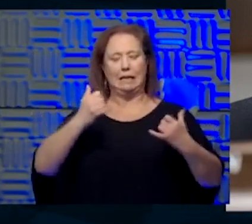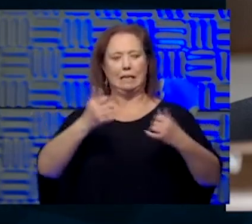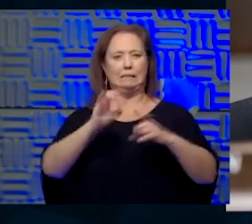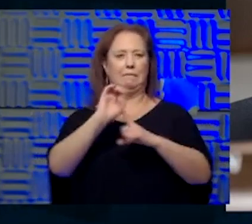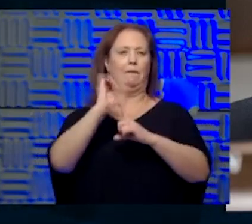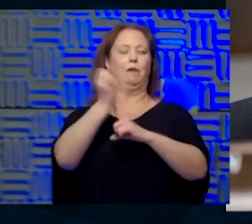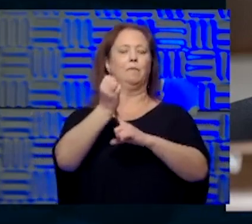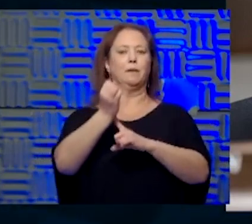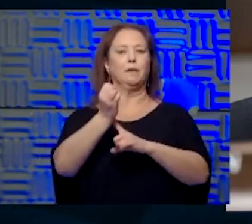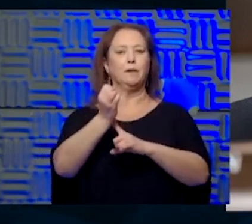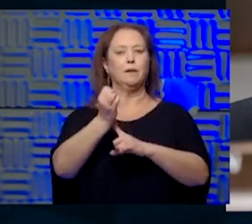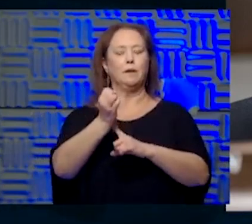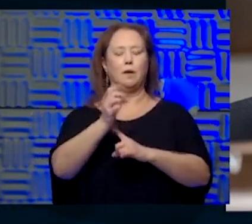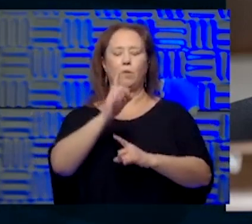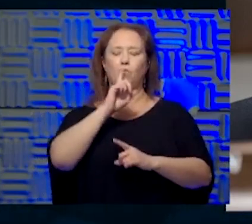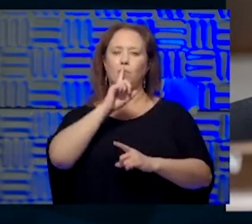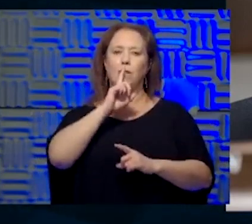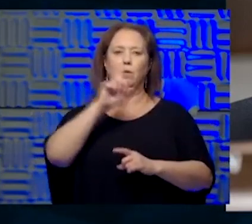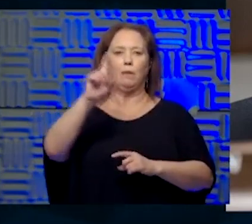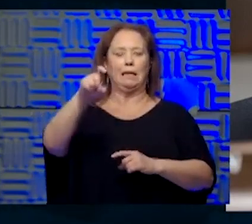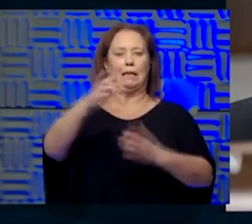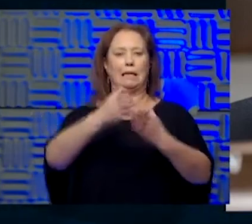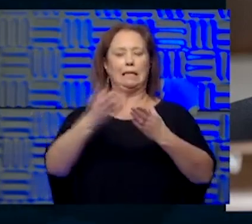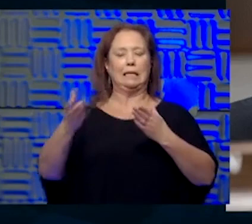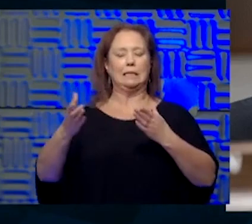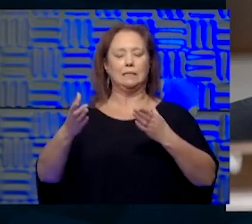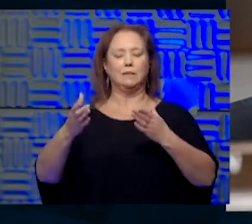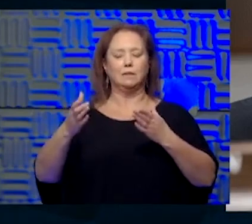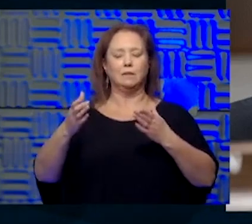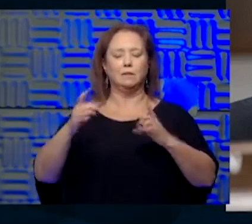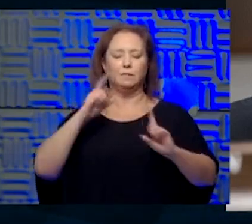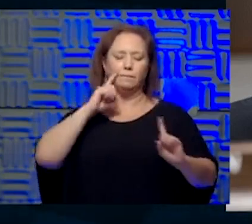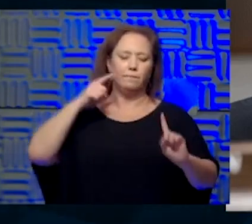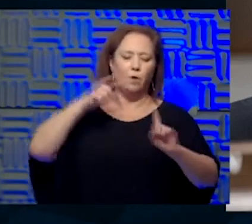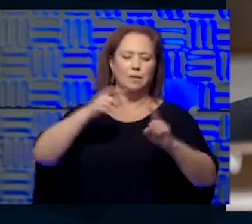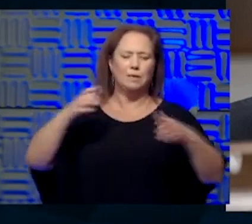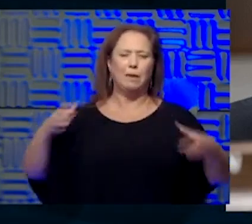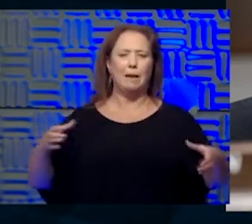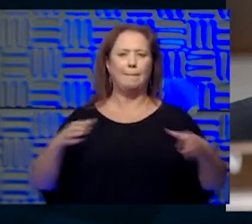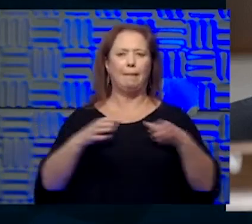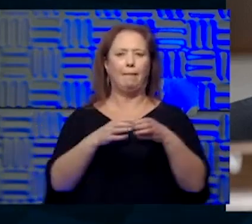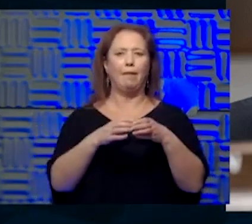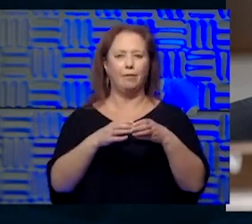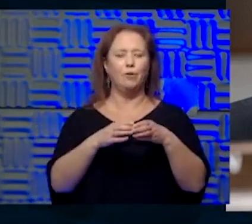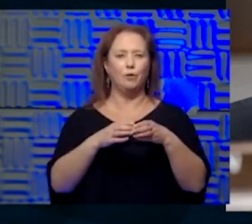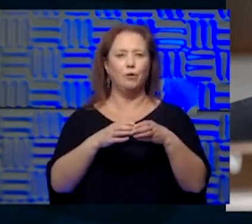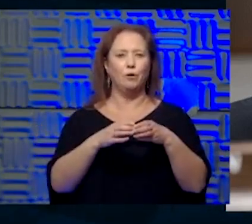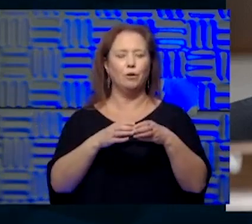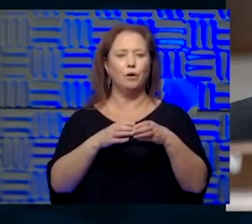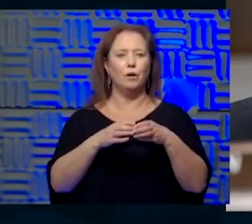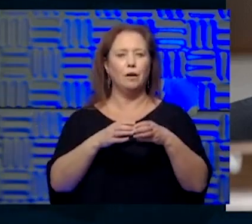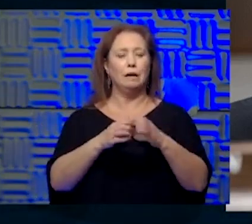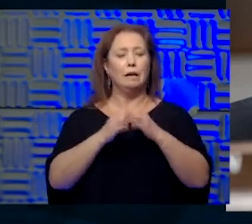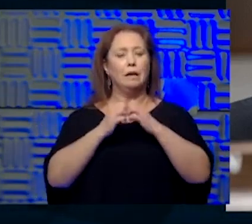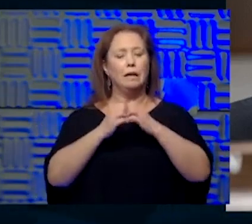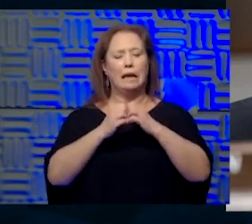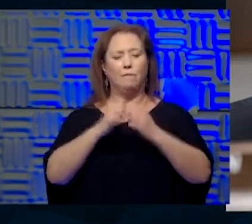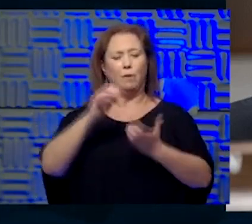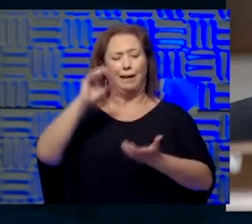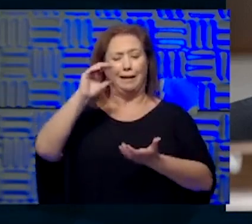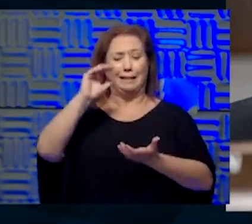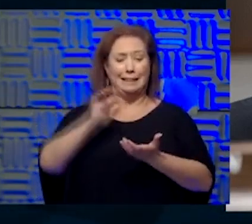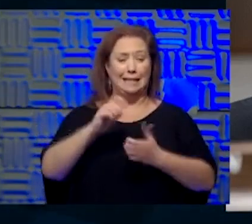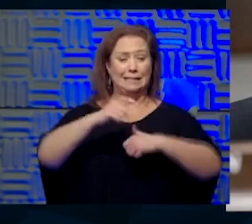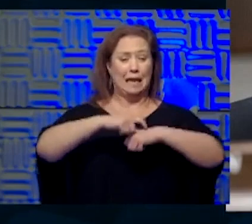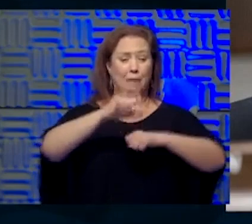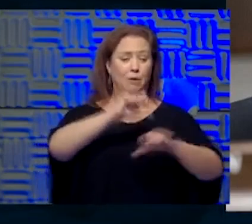environment. But we really do need things that bring us together in general. We need things that, if we spend less time with each other,